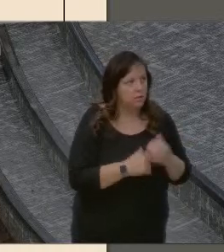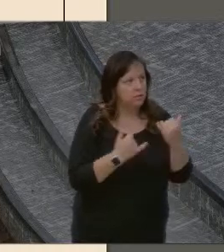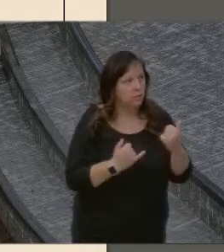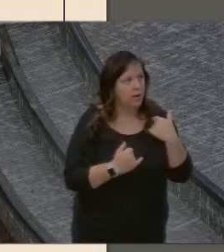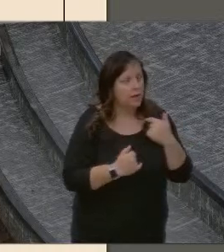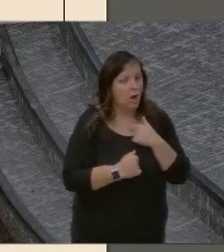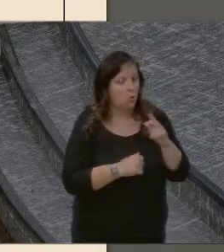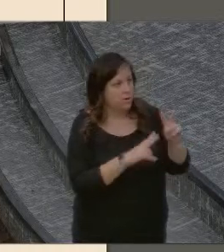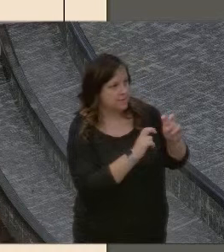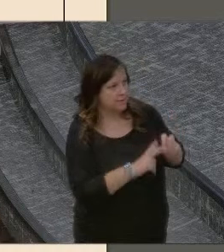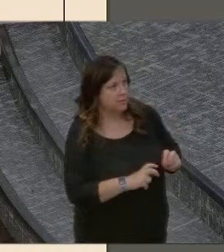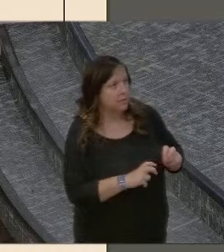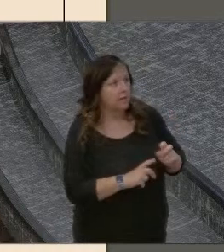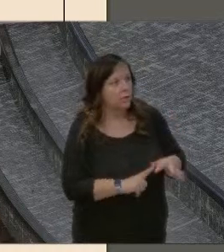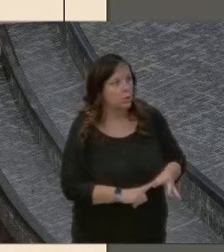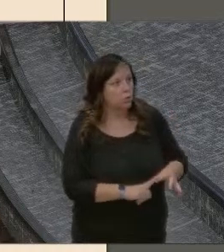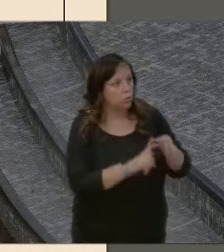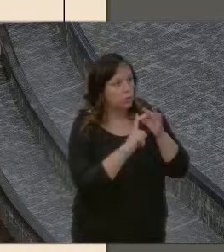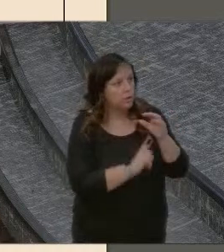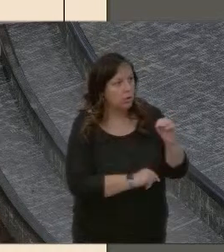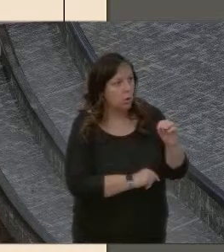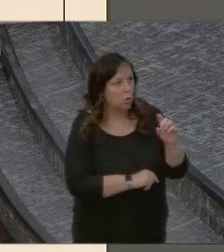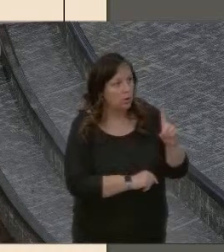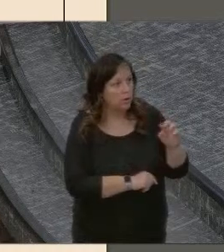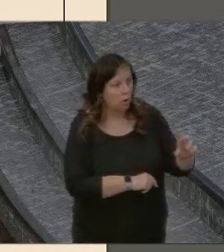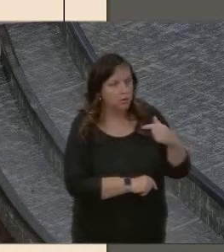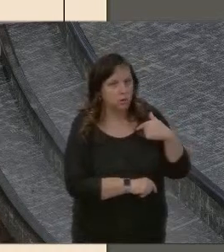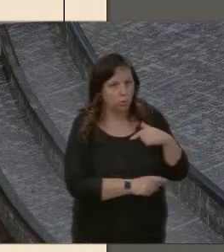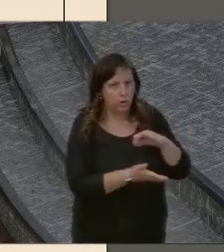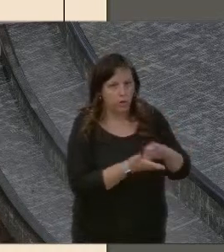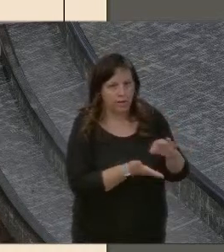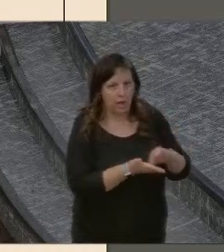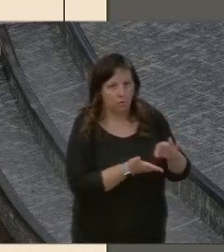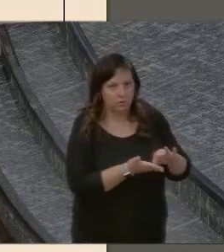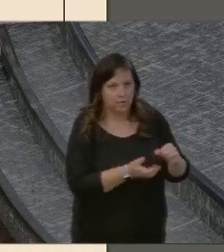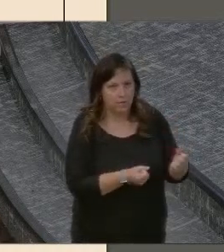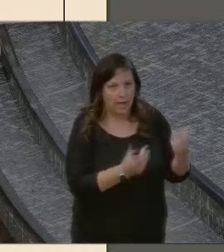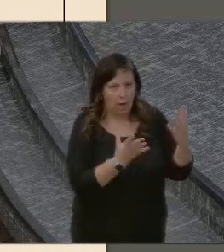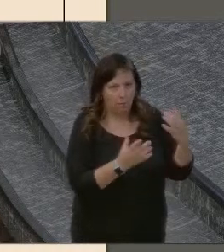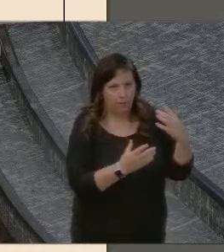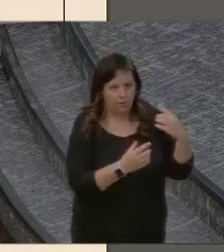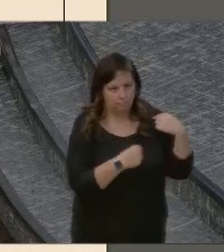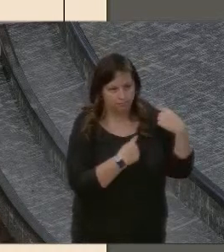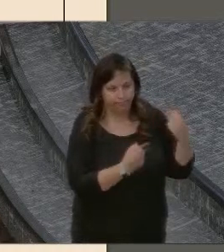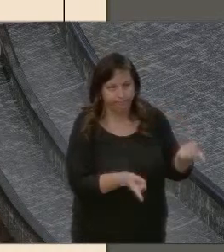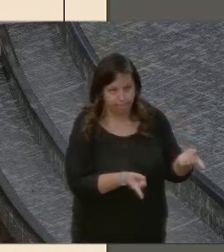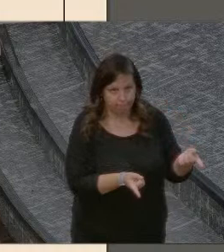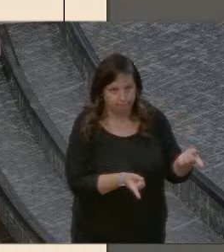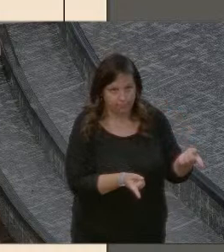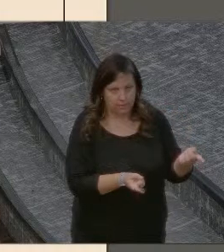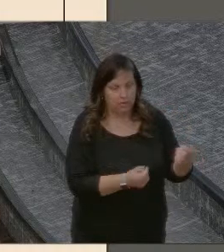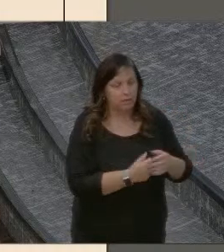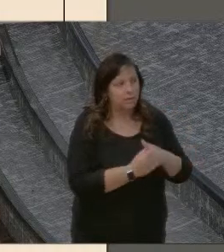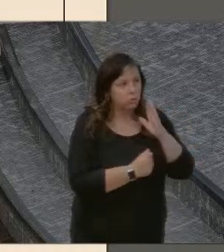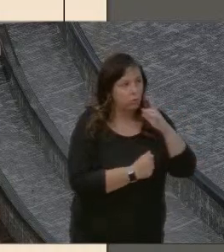so counting how many ODRs we have issued over time. And as you will see,